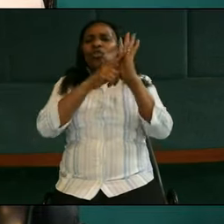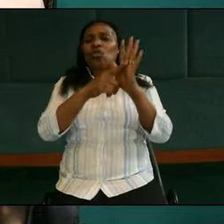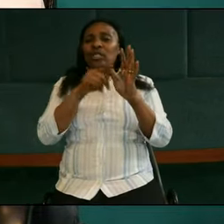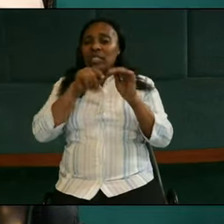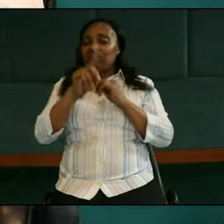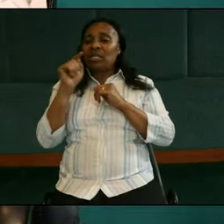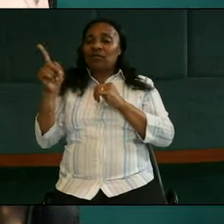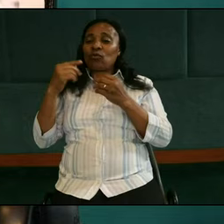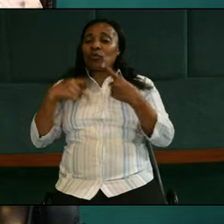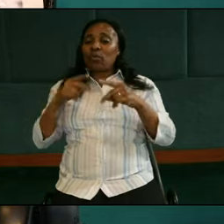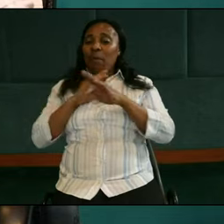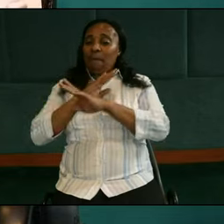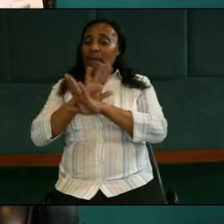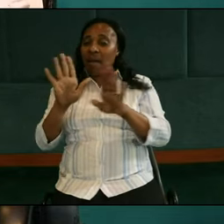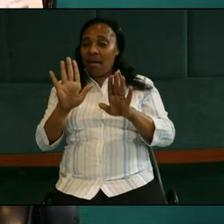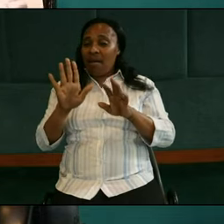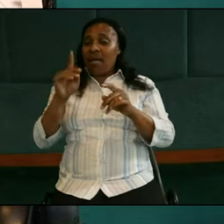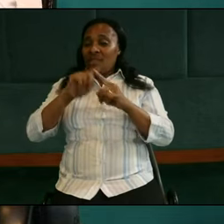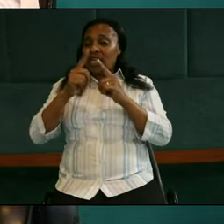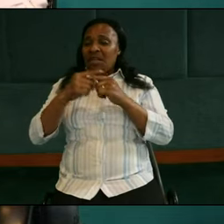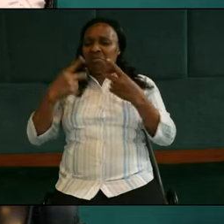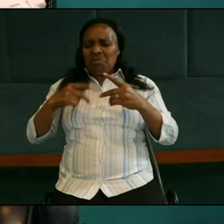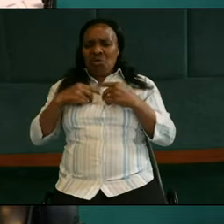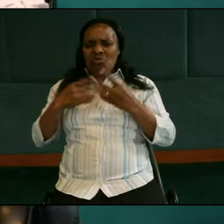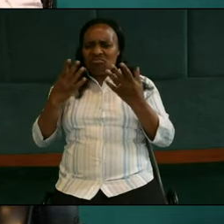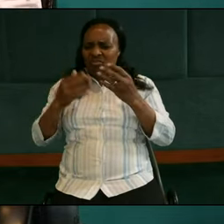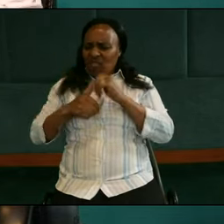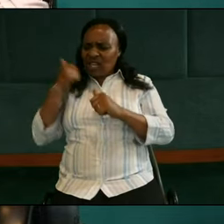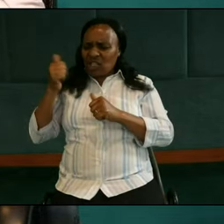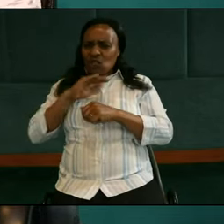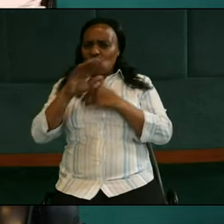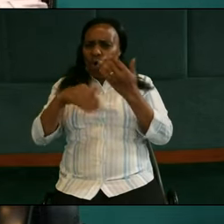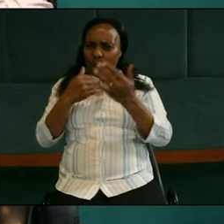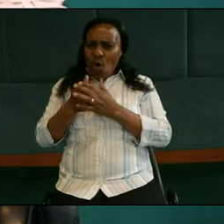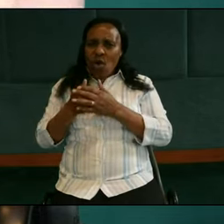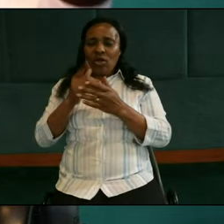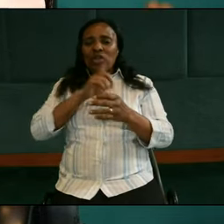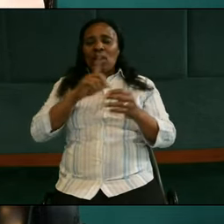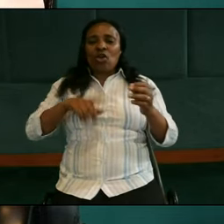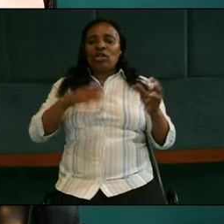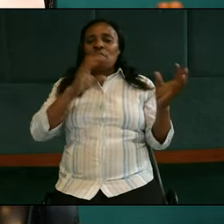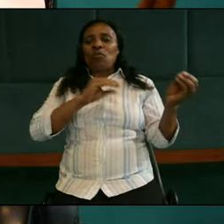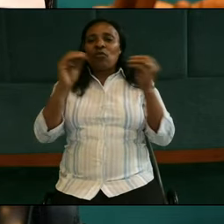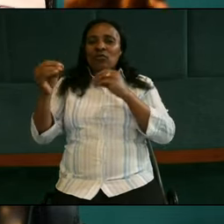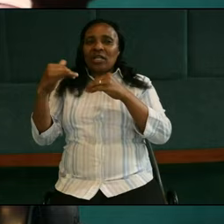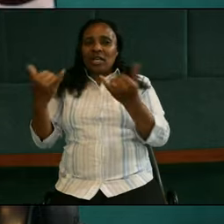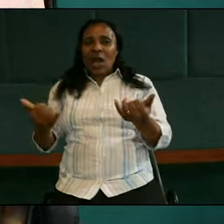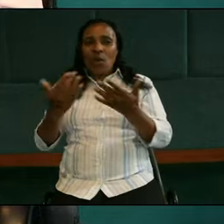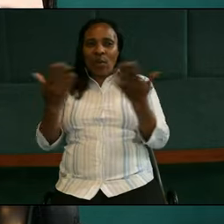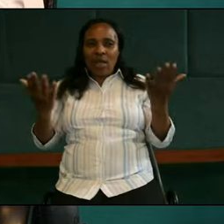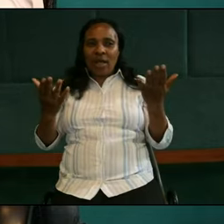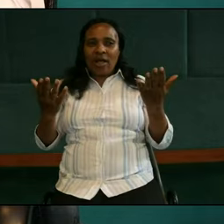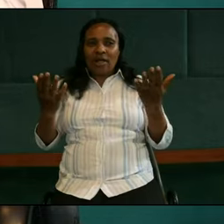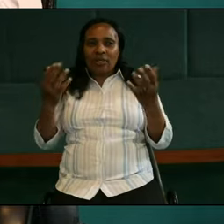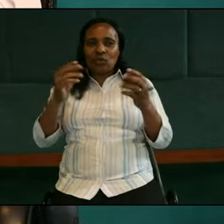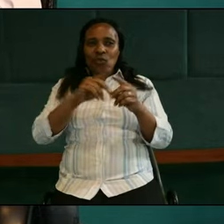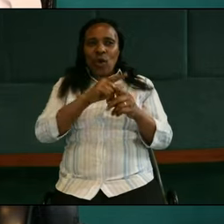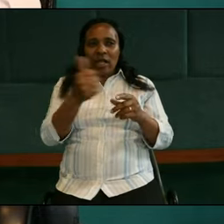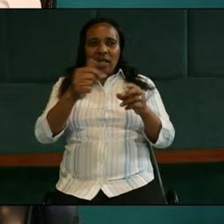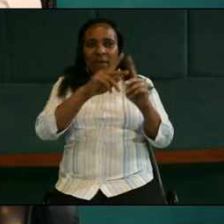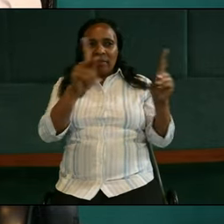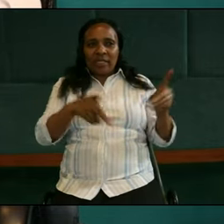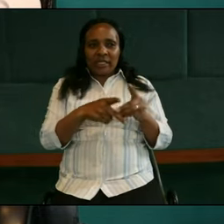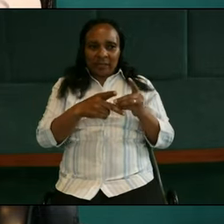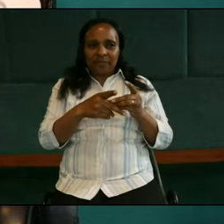people first. Now when his people reject him, then the Lord moves on now to other people. Yeah, so really makes